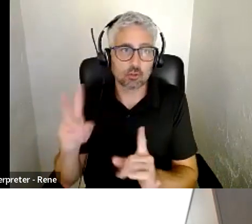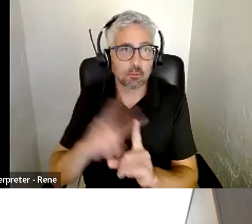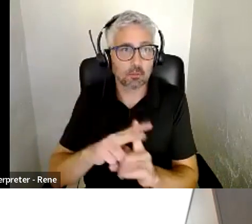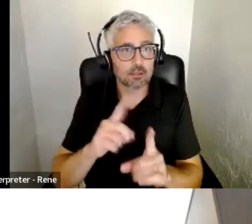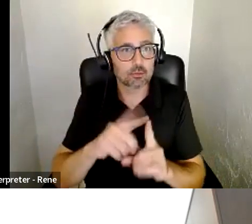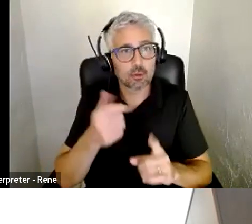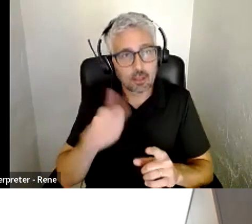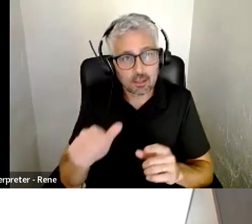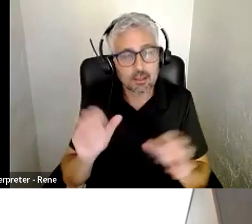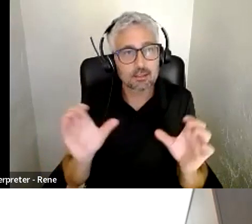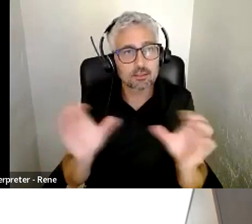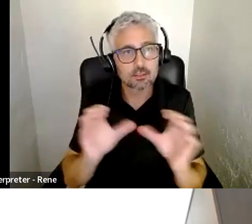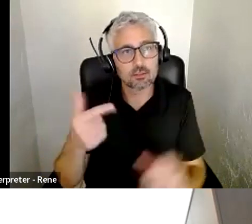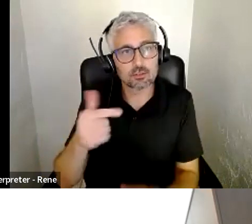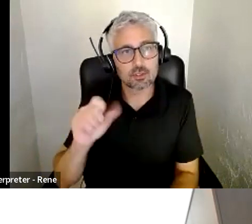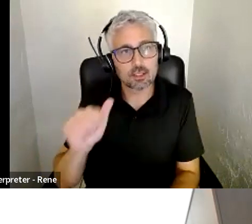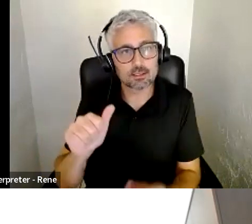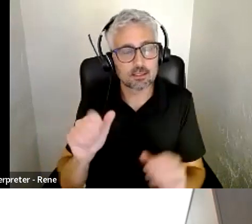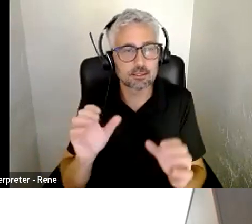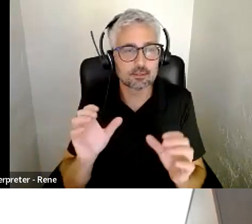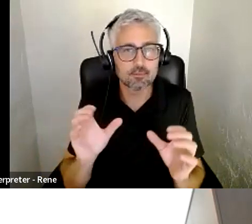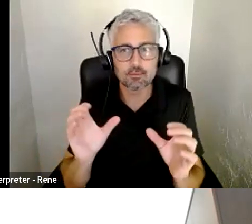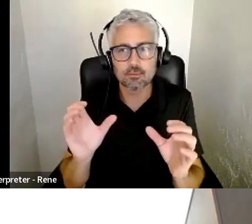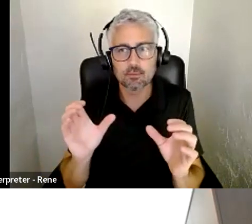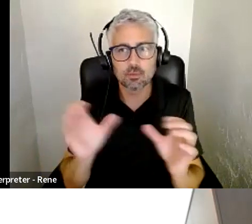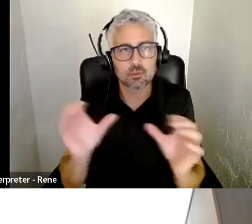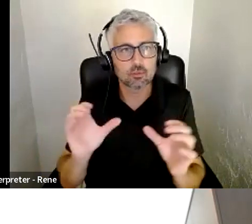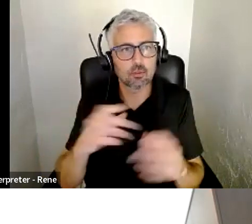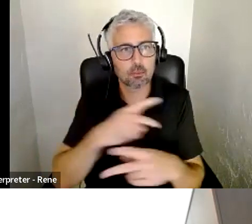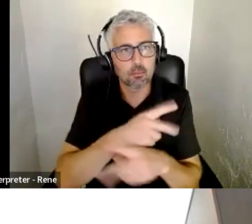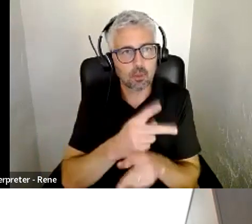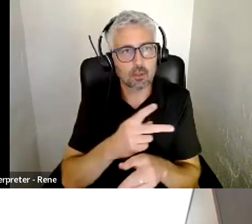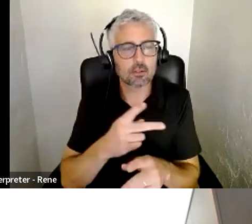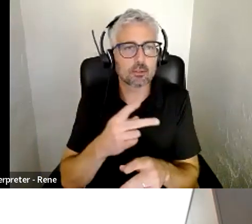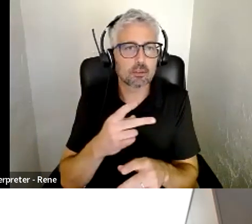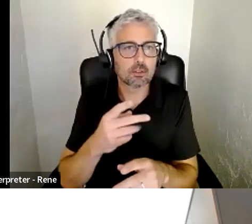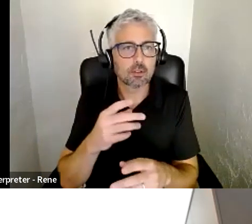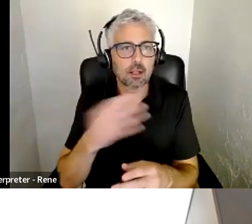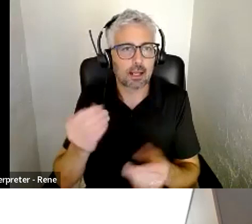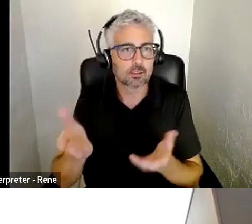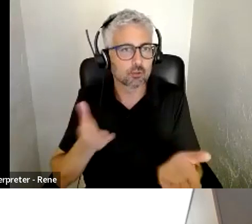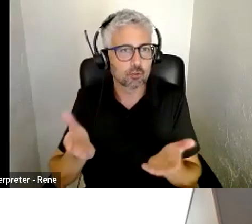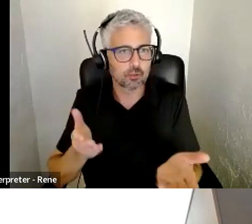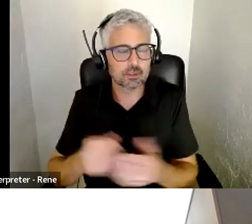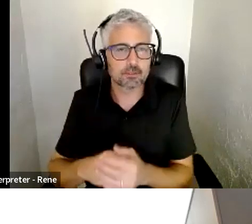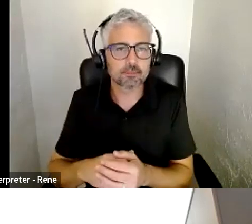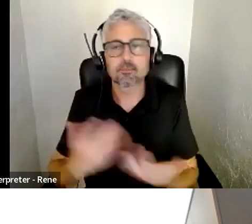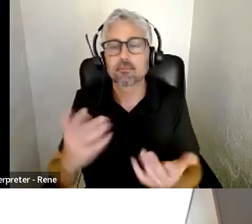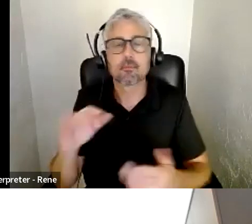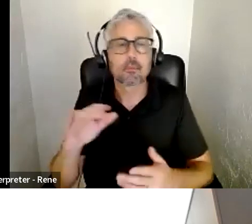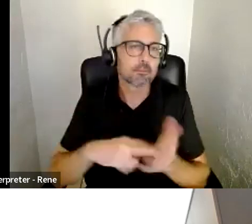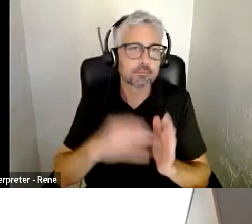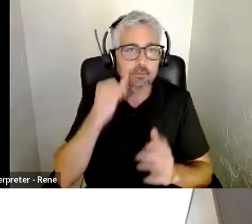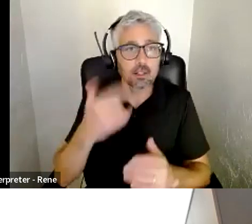certified GSA certified product or service. So, in other words, if you have an